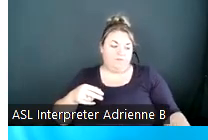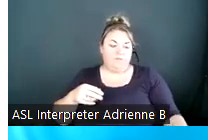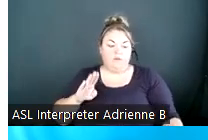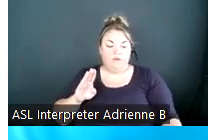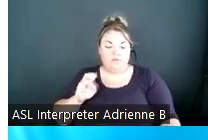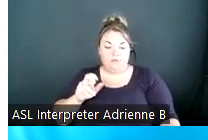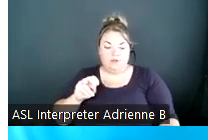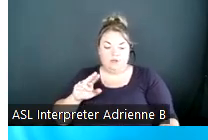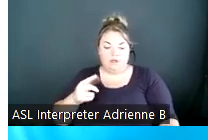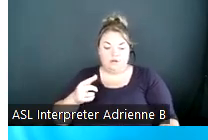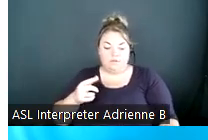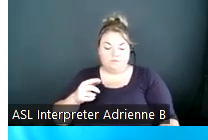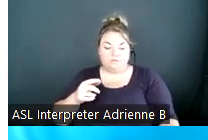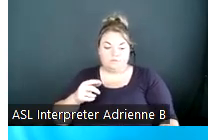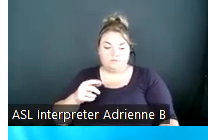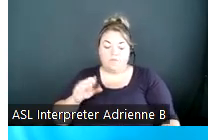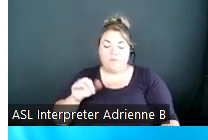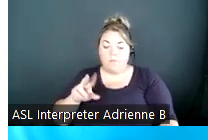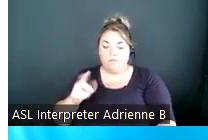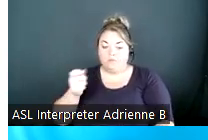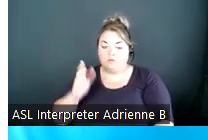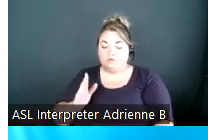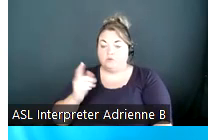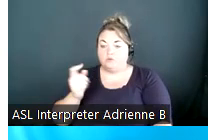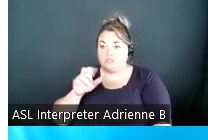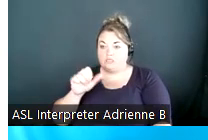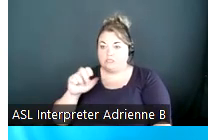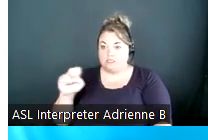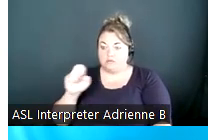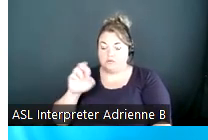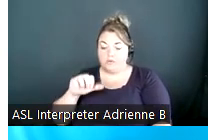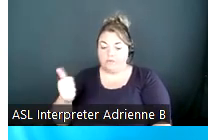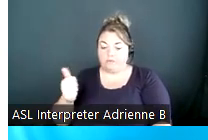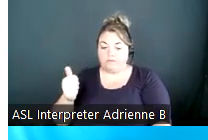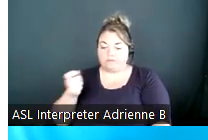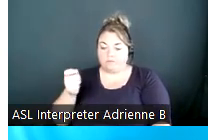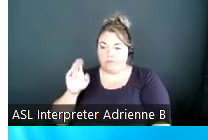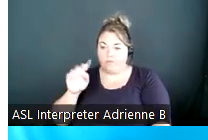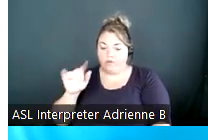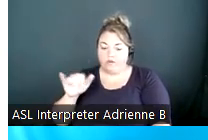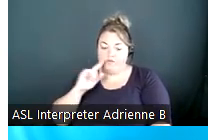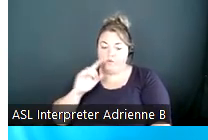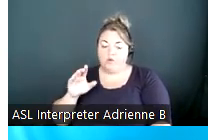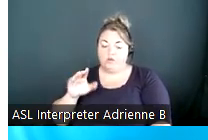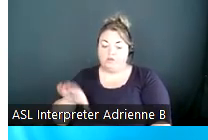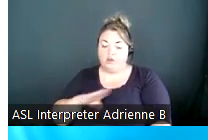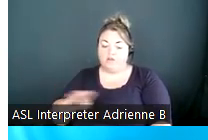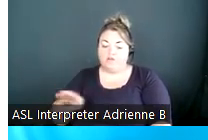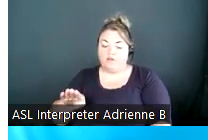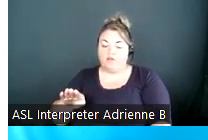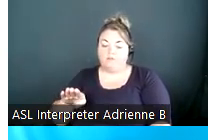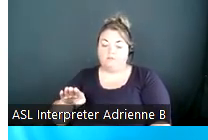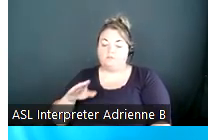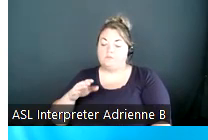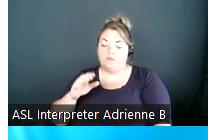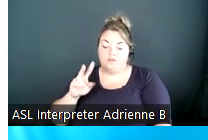trustees, directors, or other governing body in whom the ultimate authority for the conduct of the agency is vested. So in the case